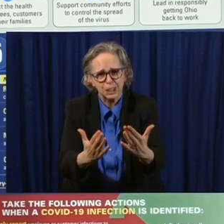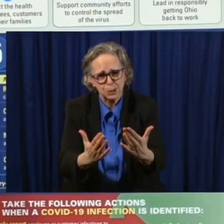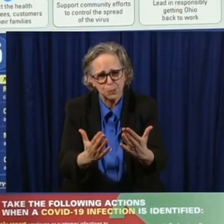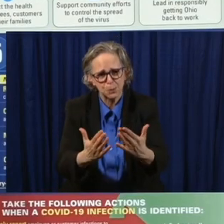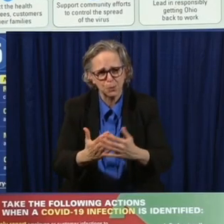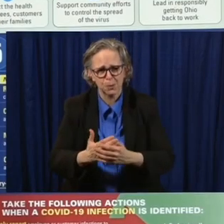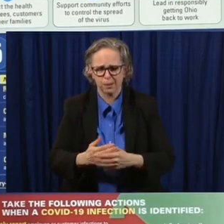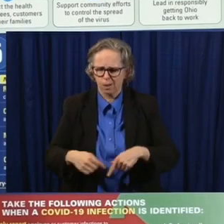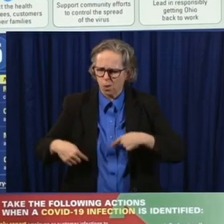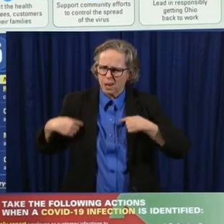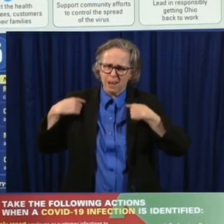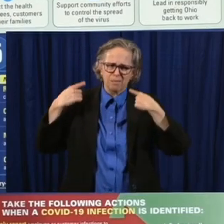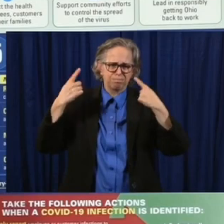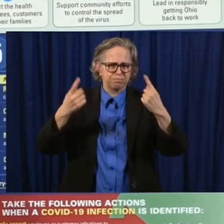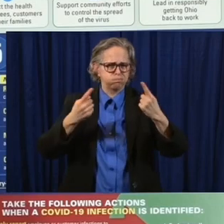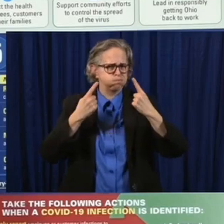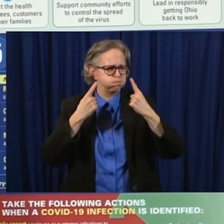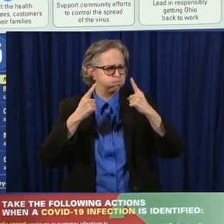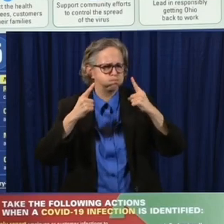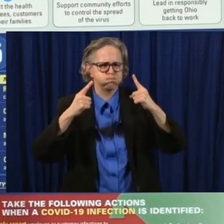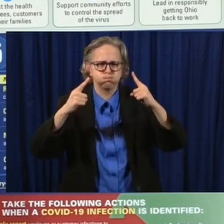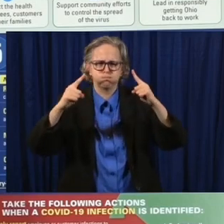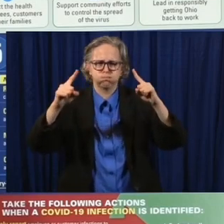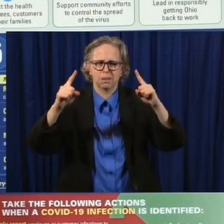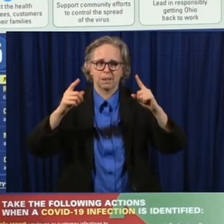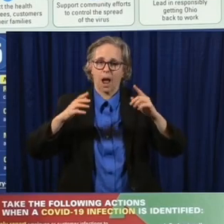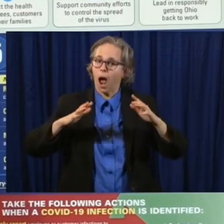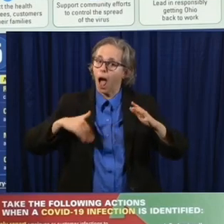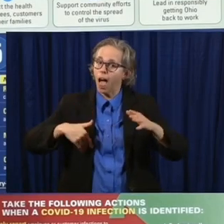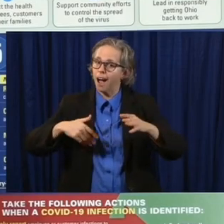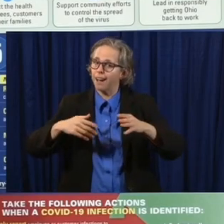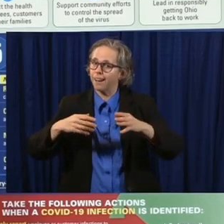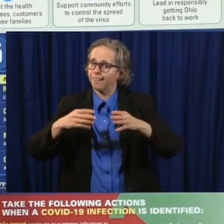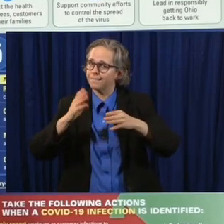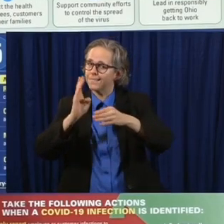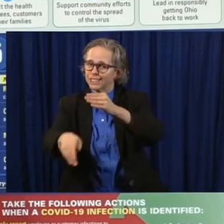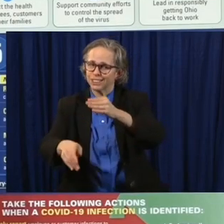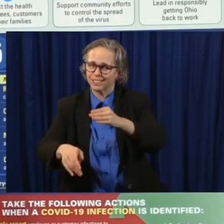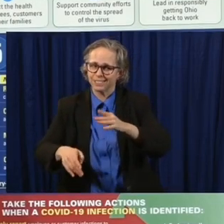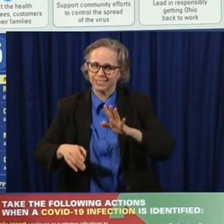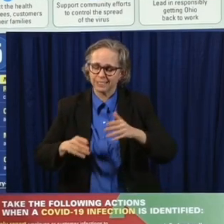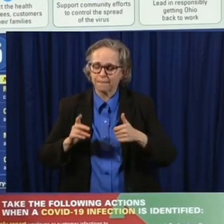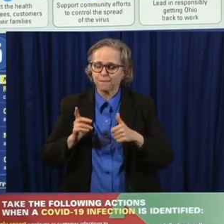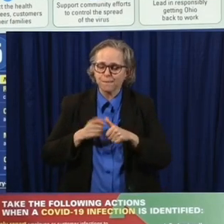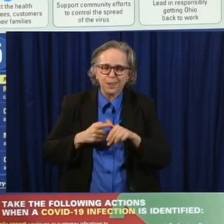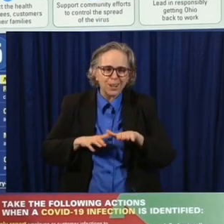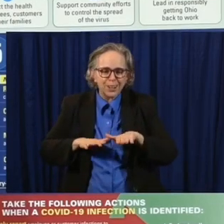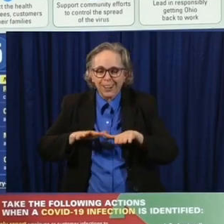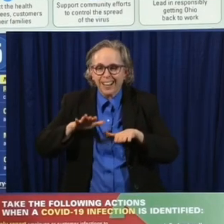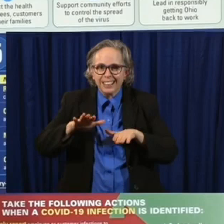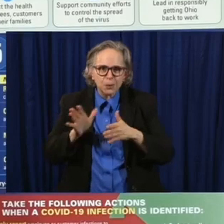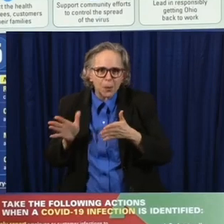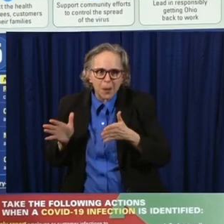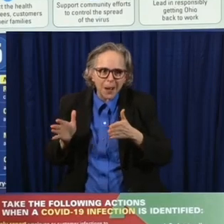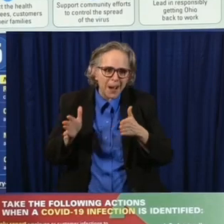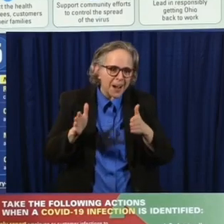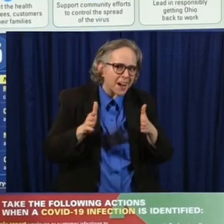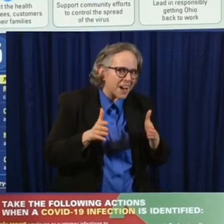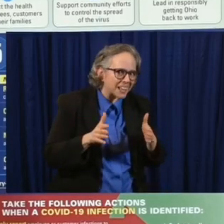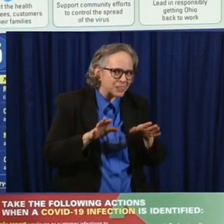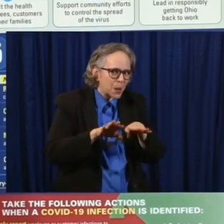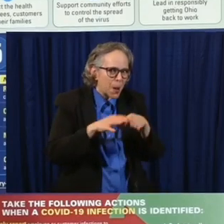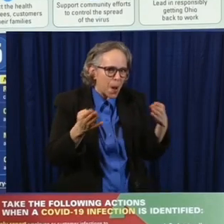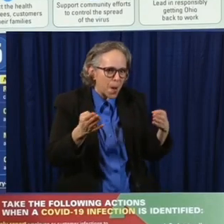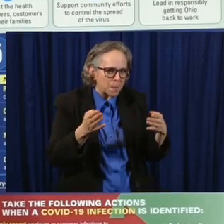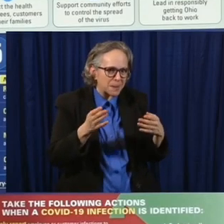These are first steps. First steps in regard to retail, first steps in regard to moving forward with manufacturing,